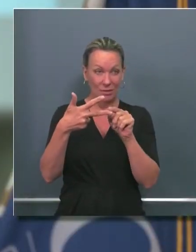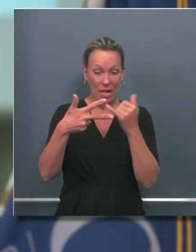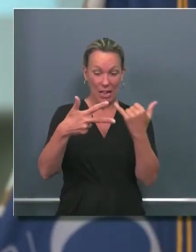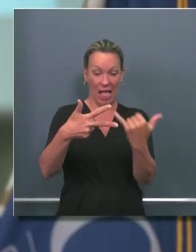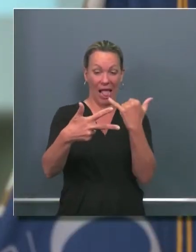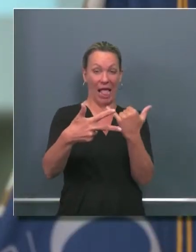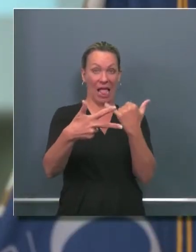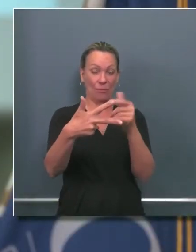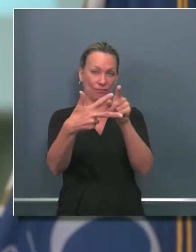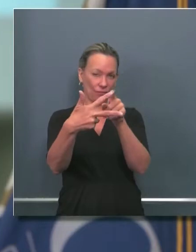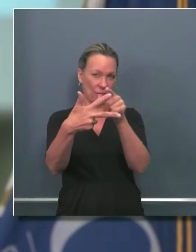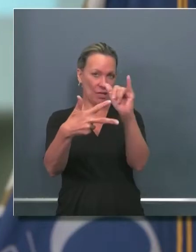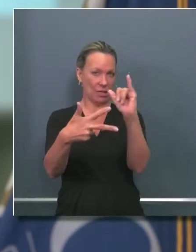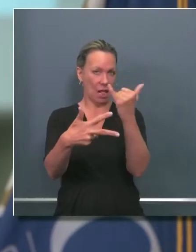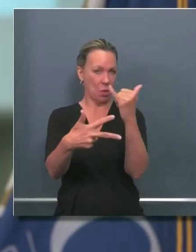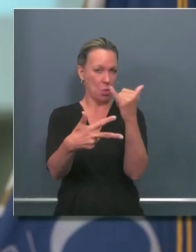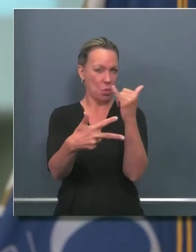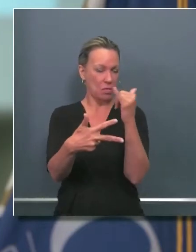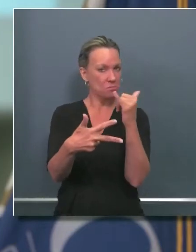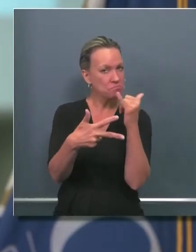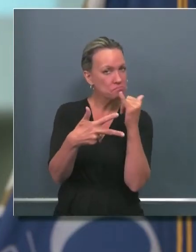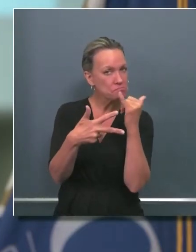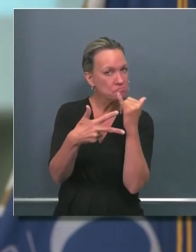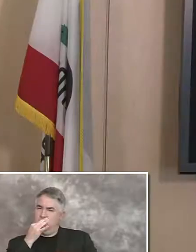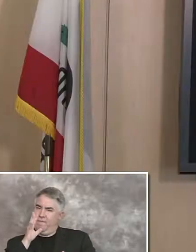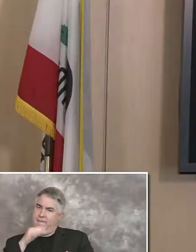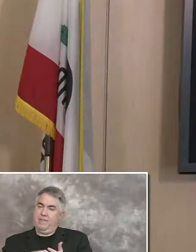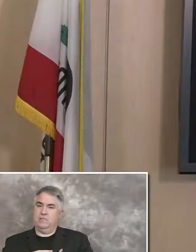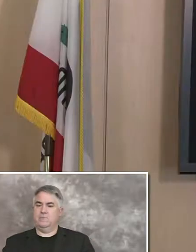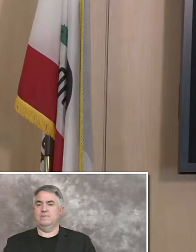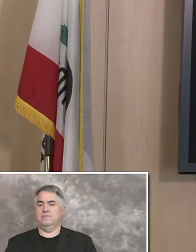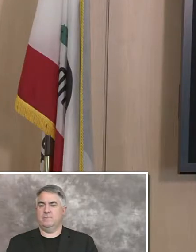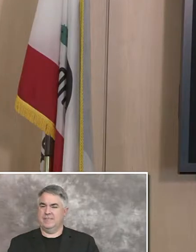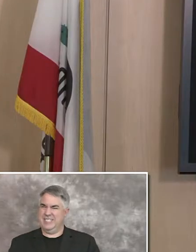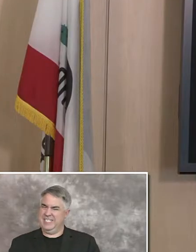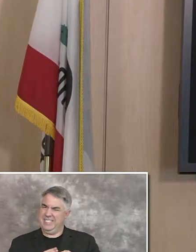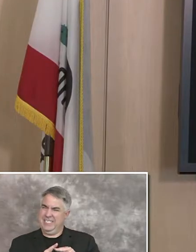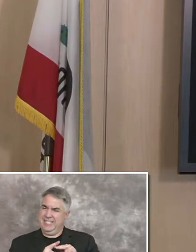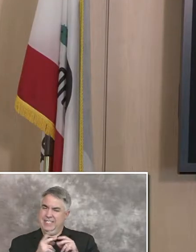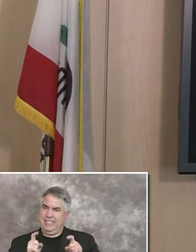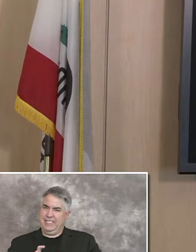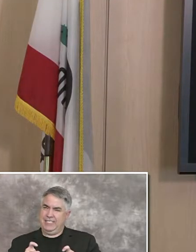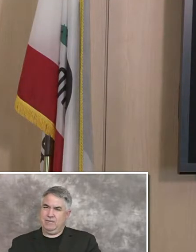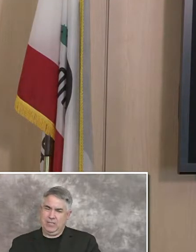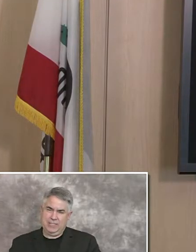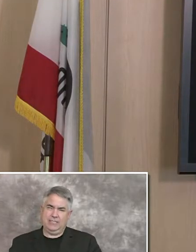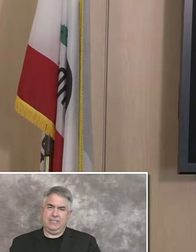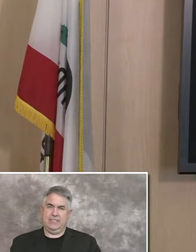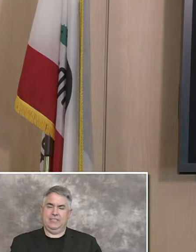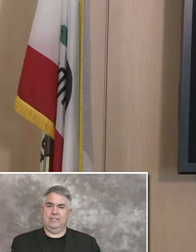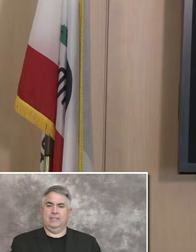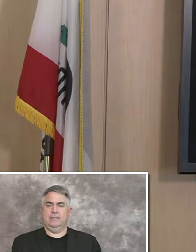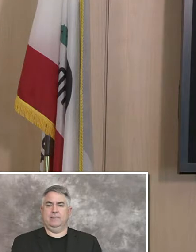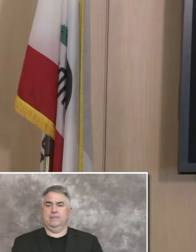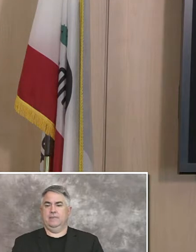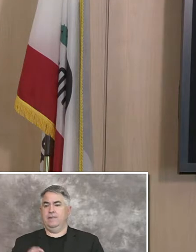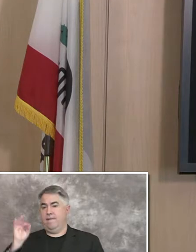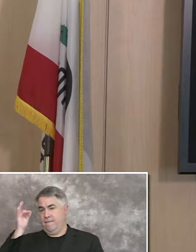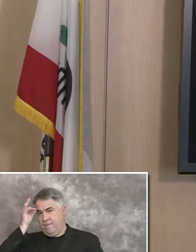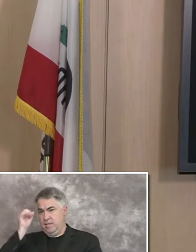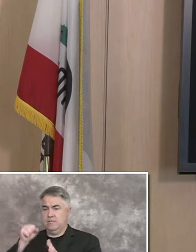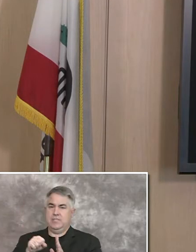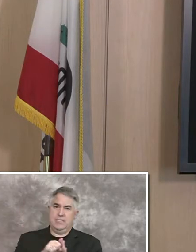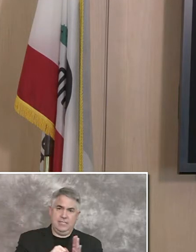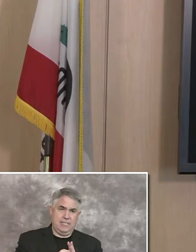now being placed on the counties and their health directors. Currently, we are maintaining the federal and state metrics. However,